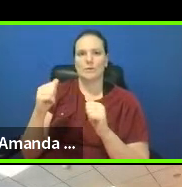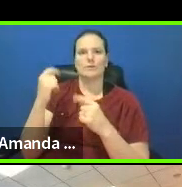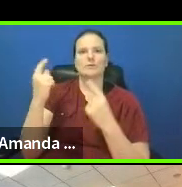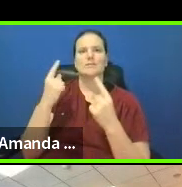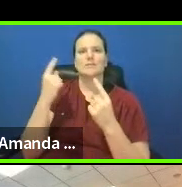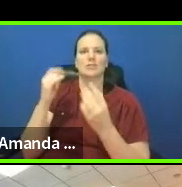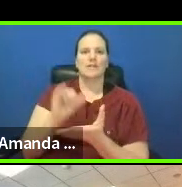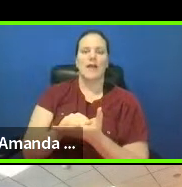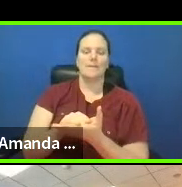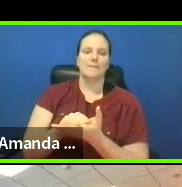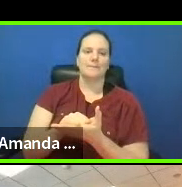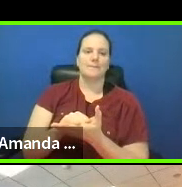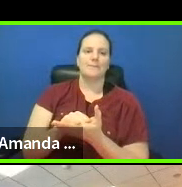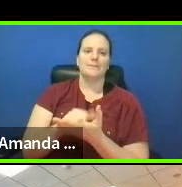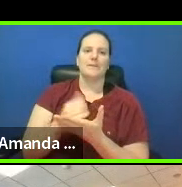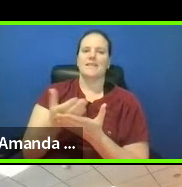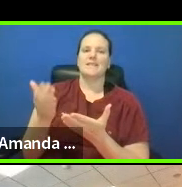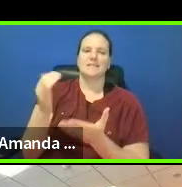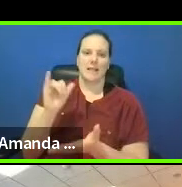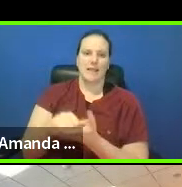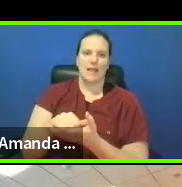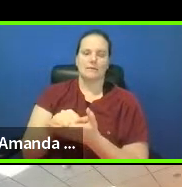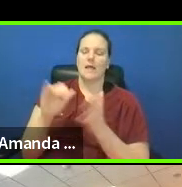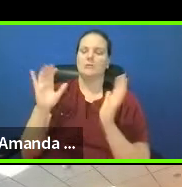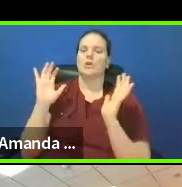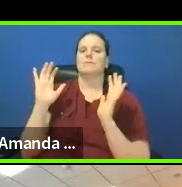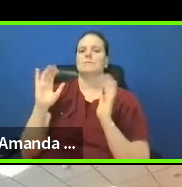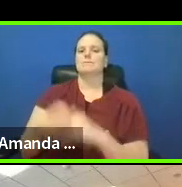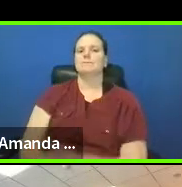it. Things like that, but that's all.